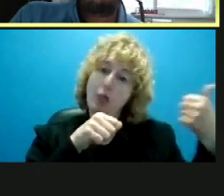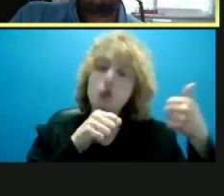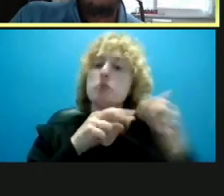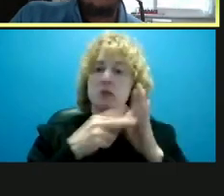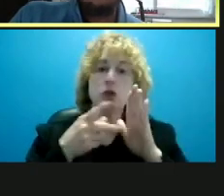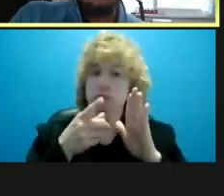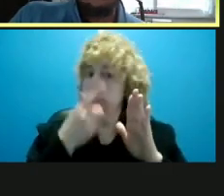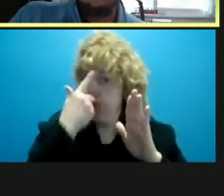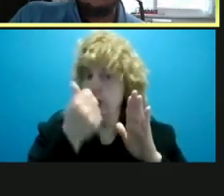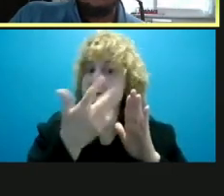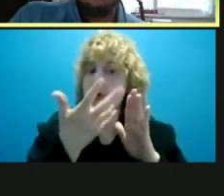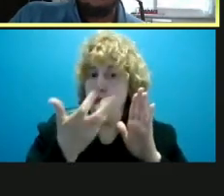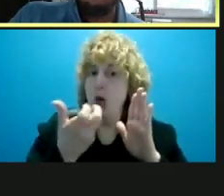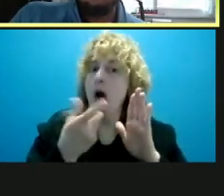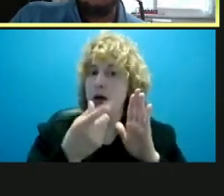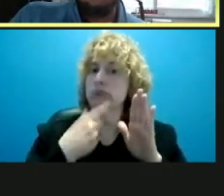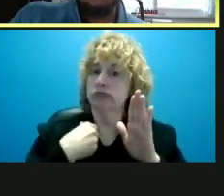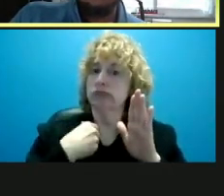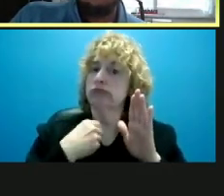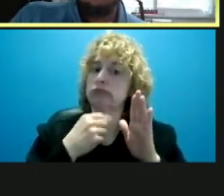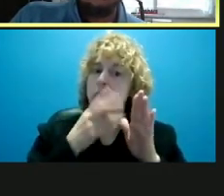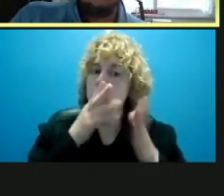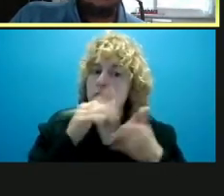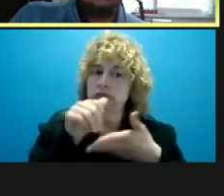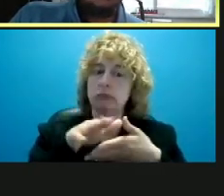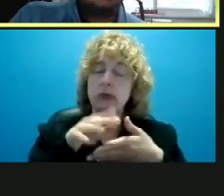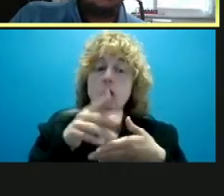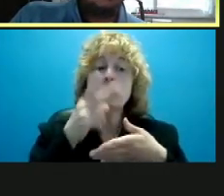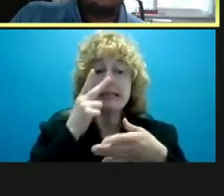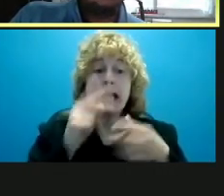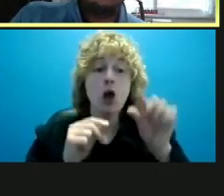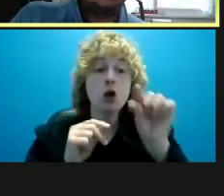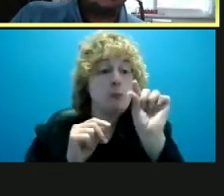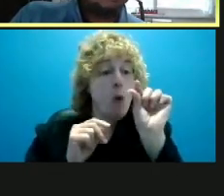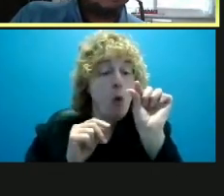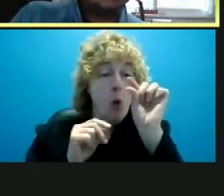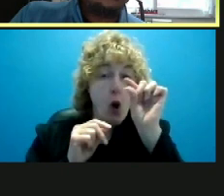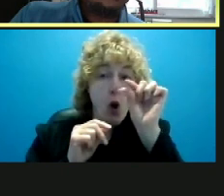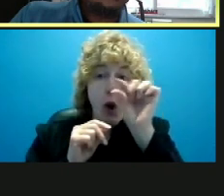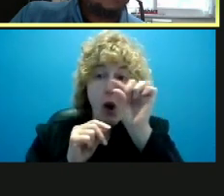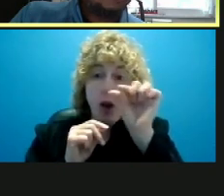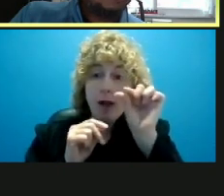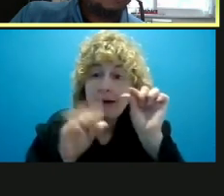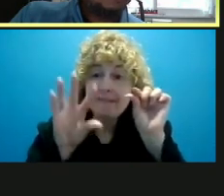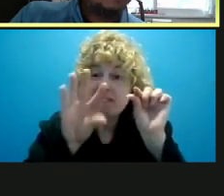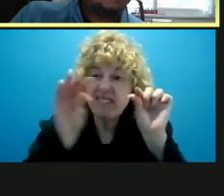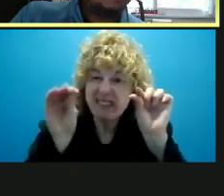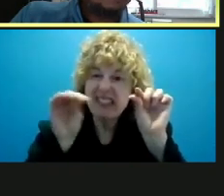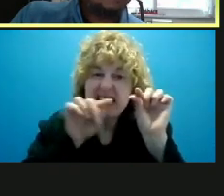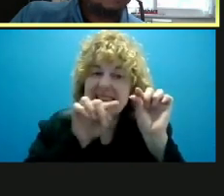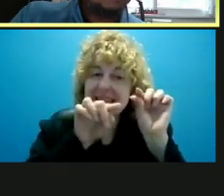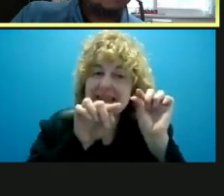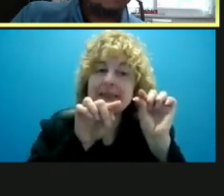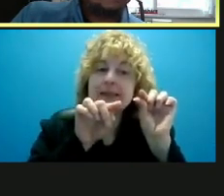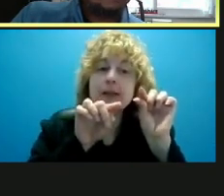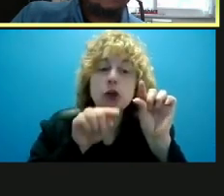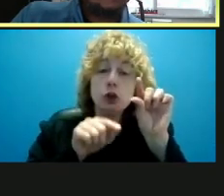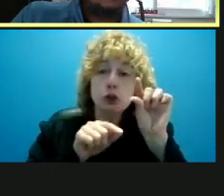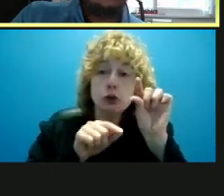50 small squares. Out of those 50 small squares, 20 are red